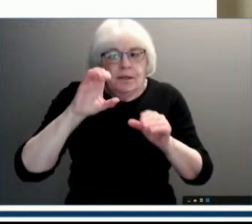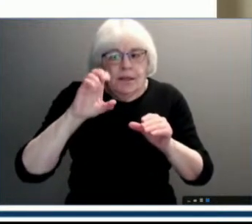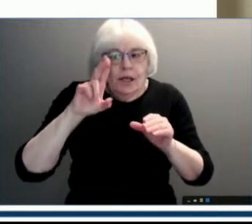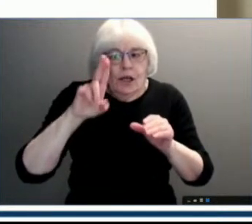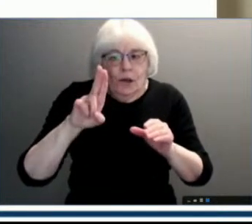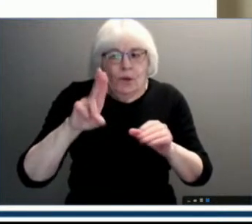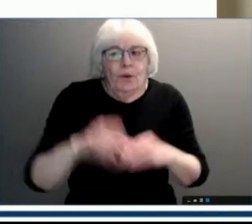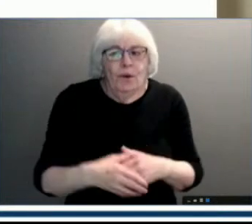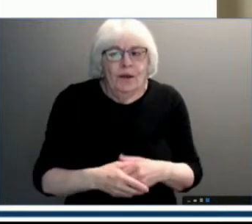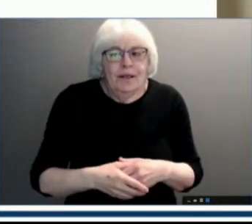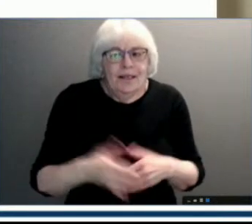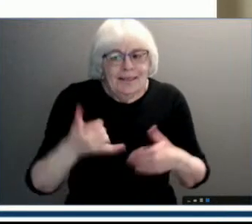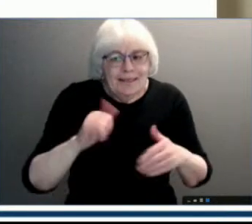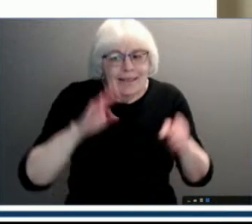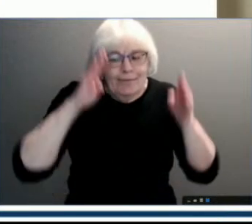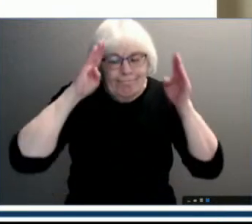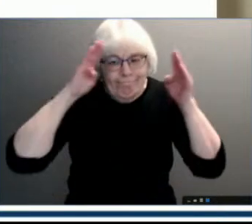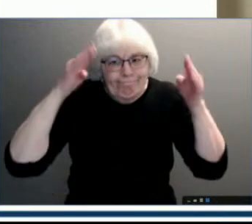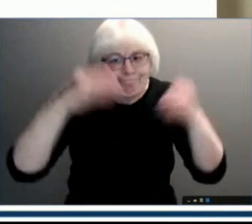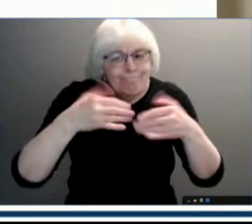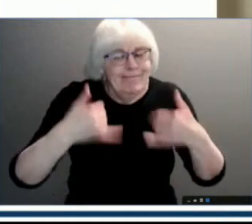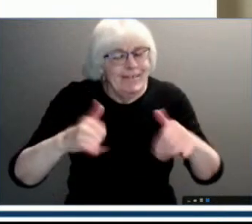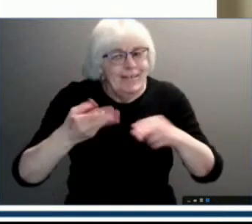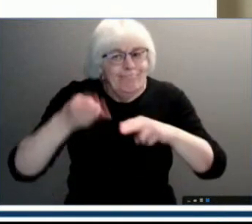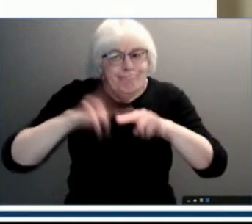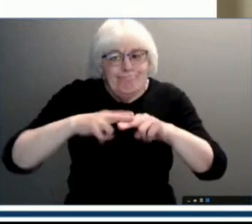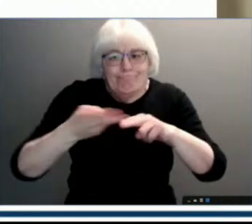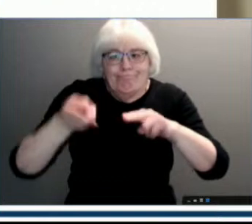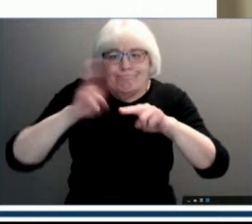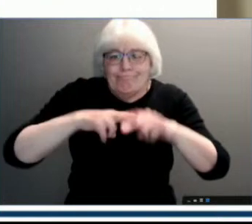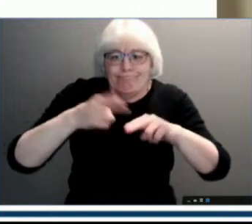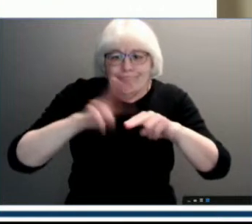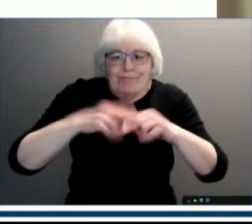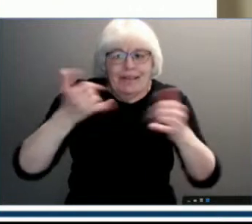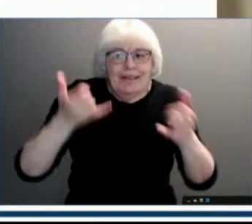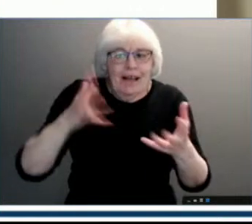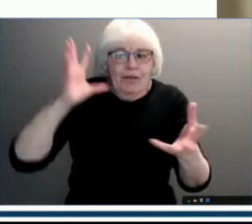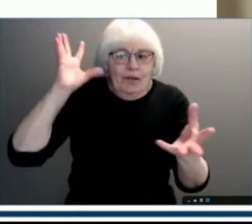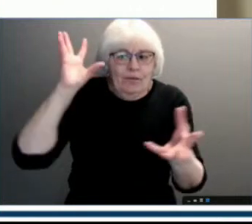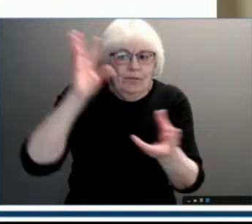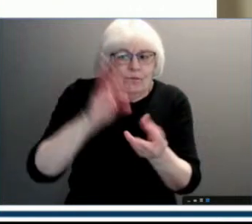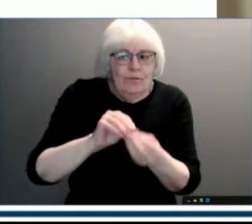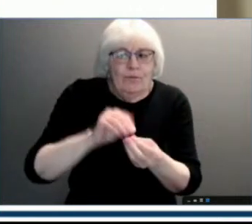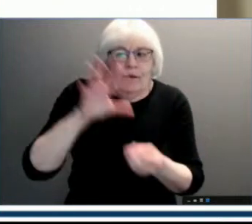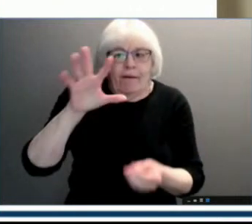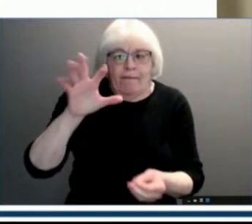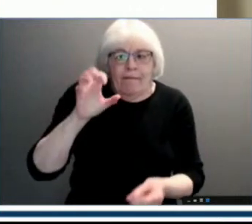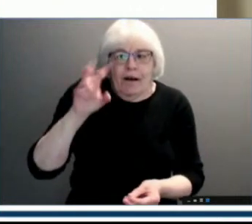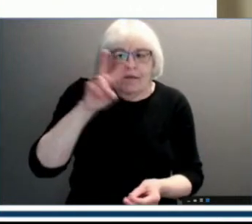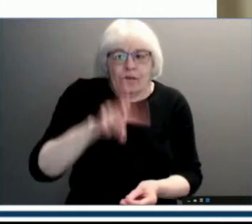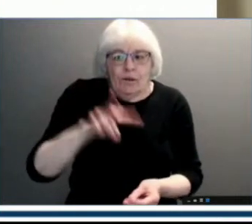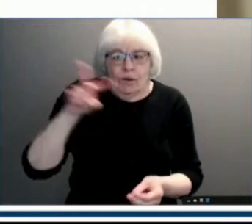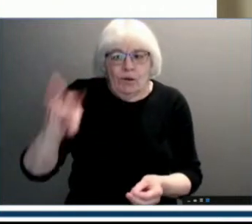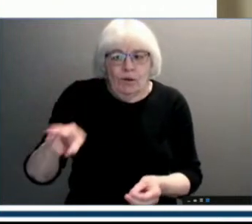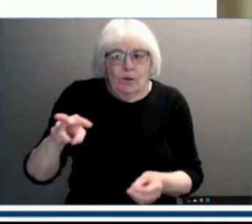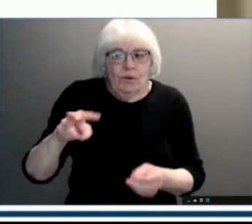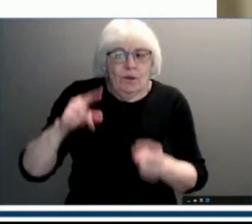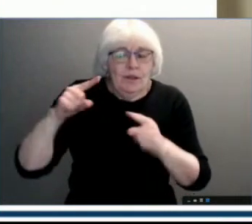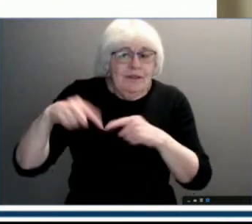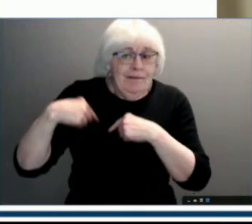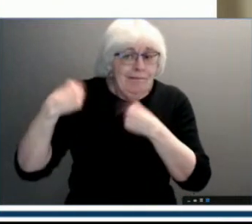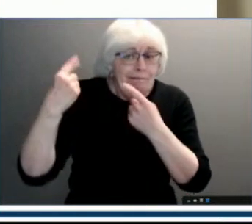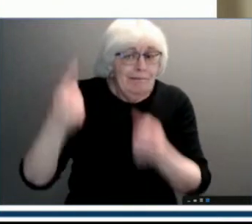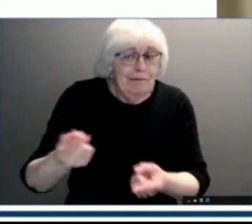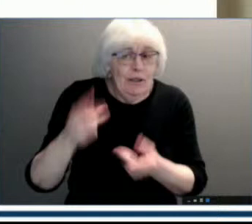Today, we're reporting 522 cases. Over the last 2 weeks, we've reported almost